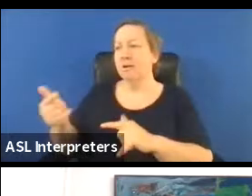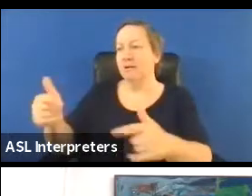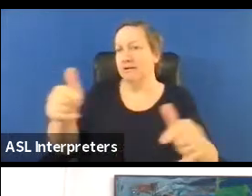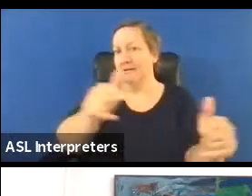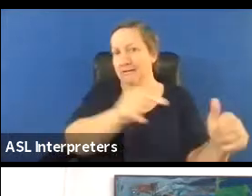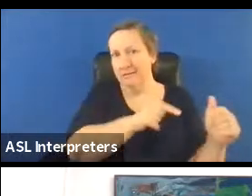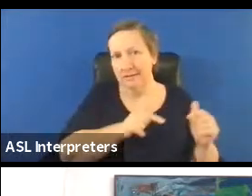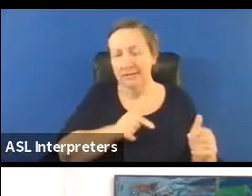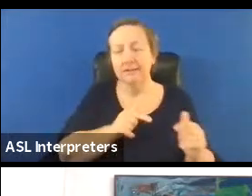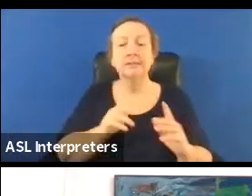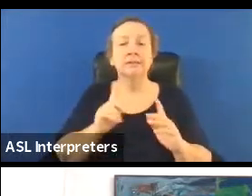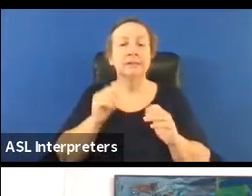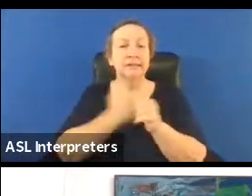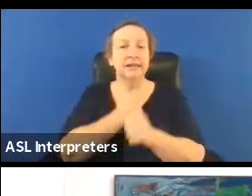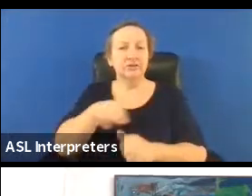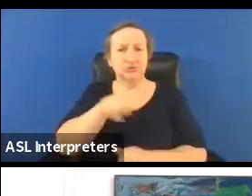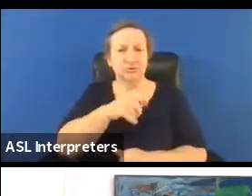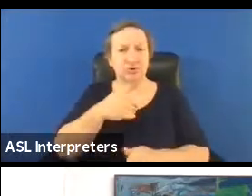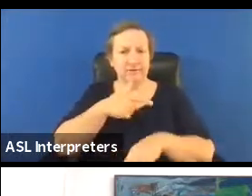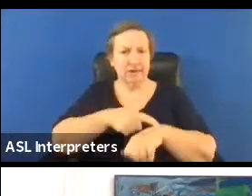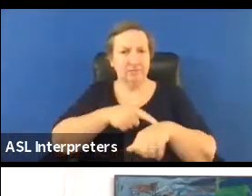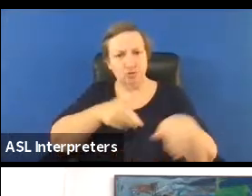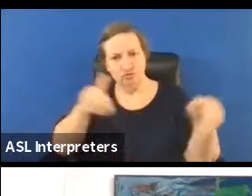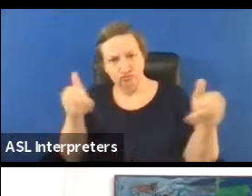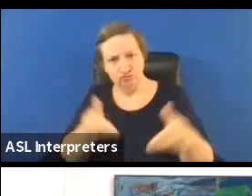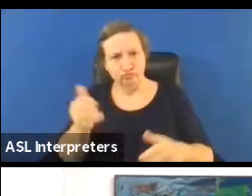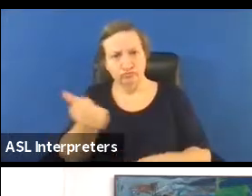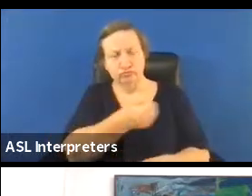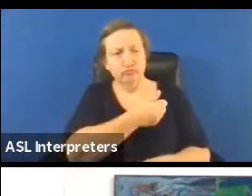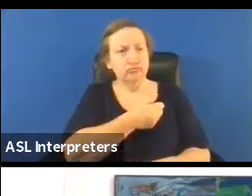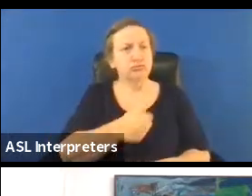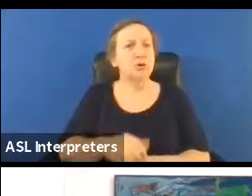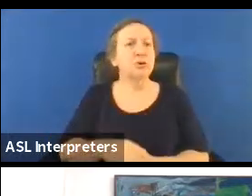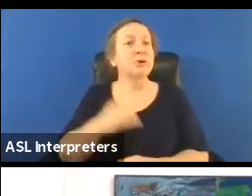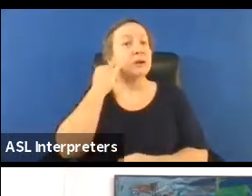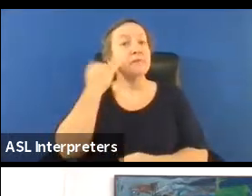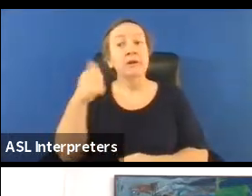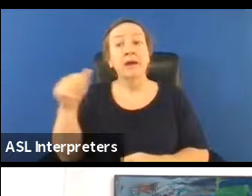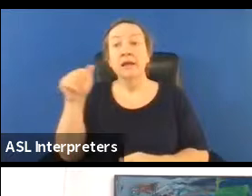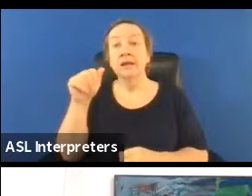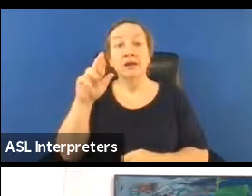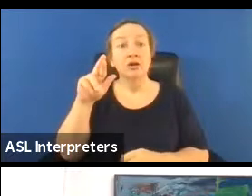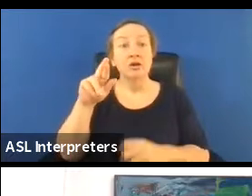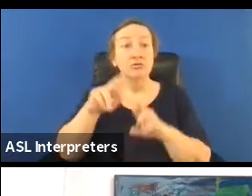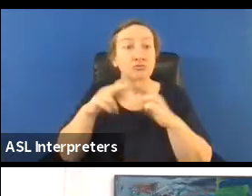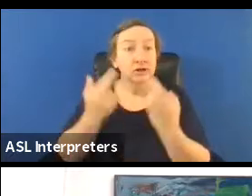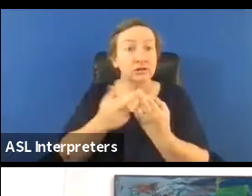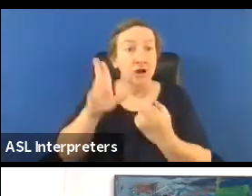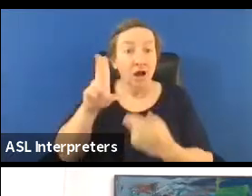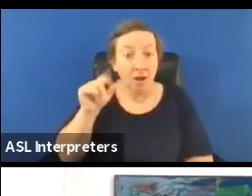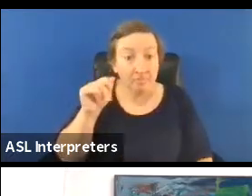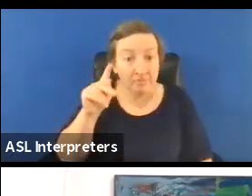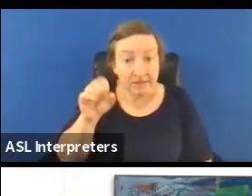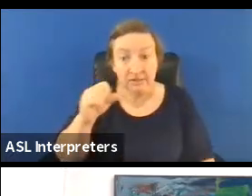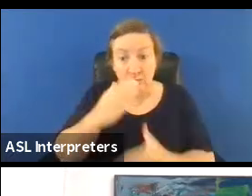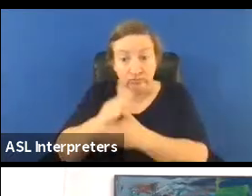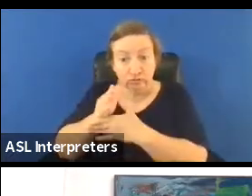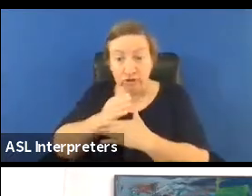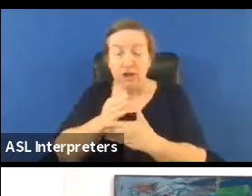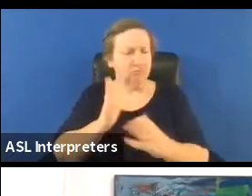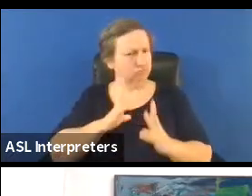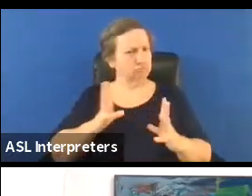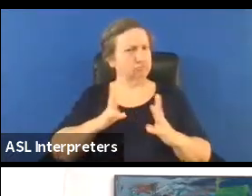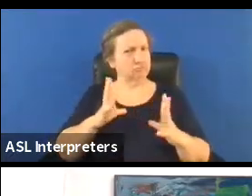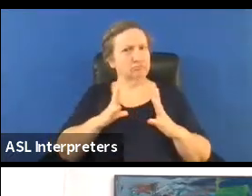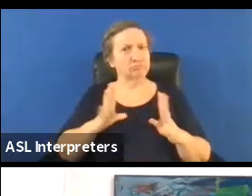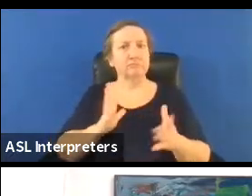table, giving each of you a chance to introduce yourself. And if you have any regional updates that you'd like to share, that's fine too. And then after